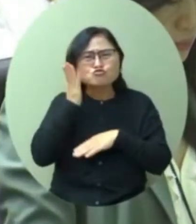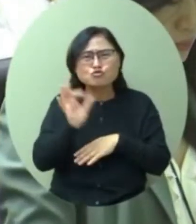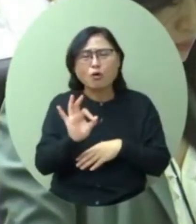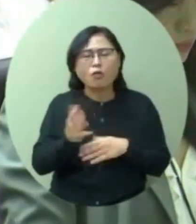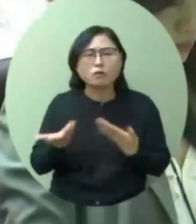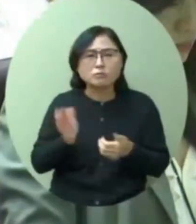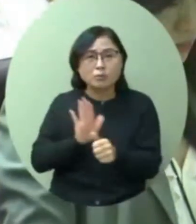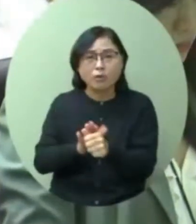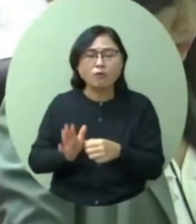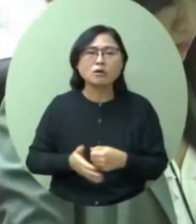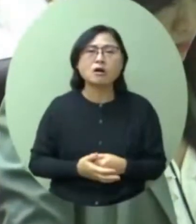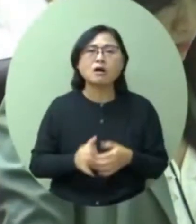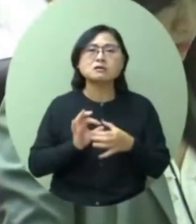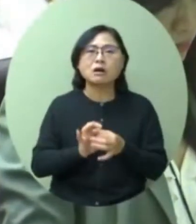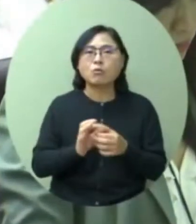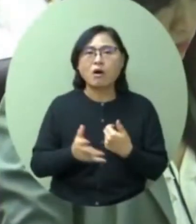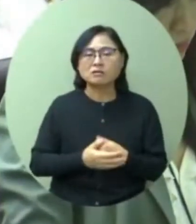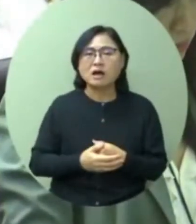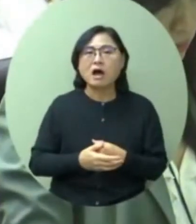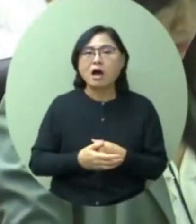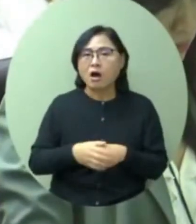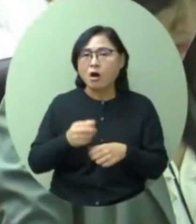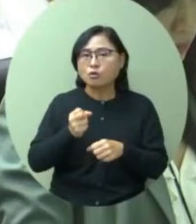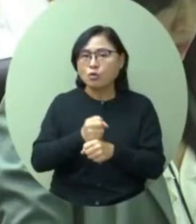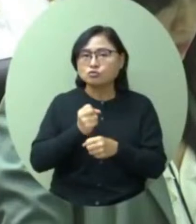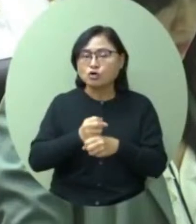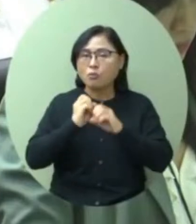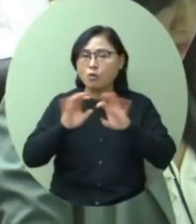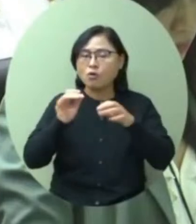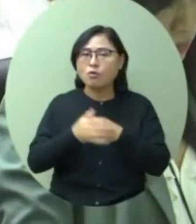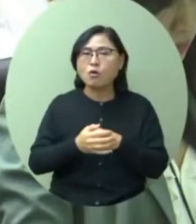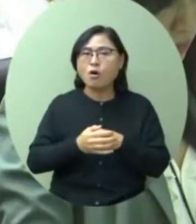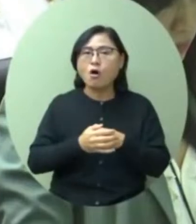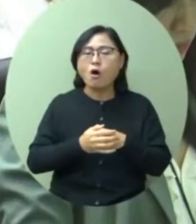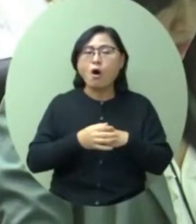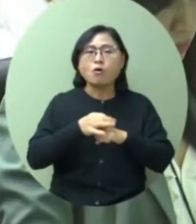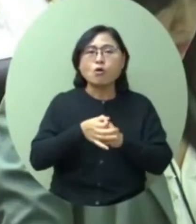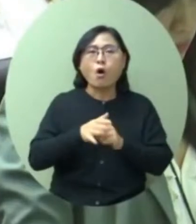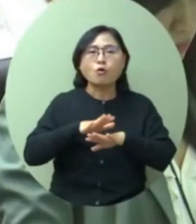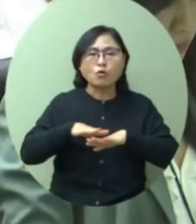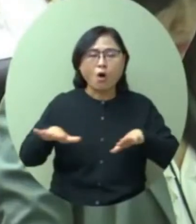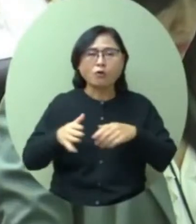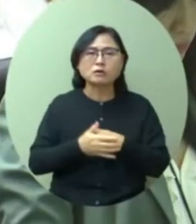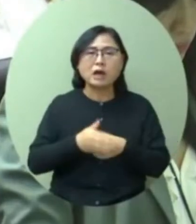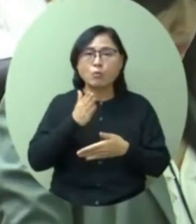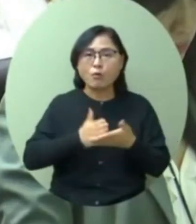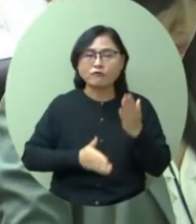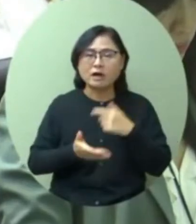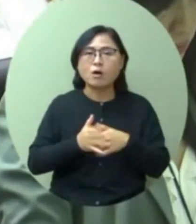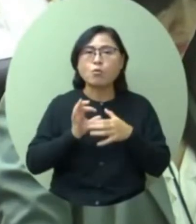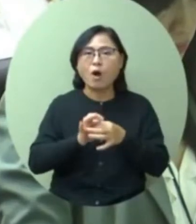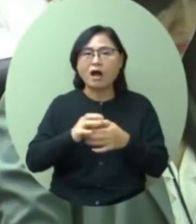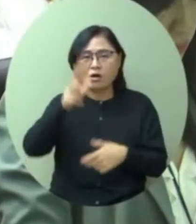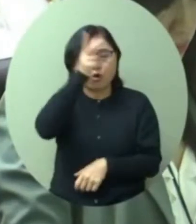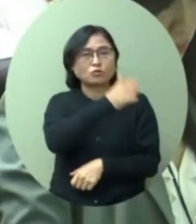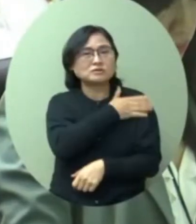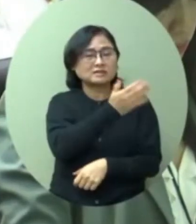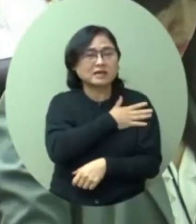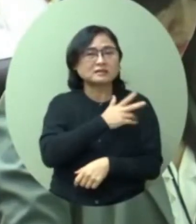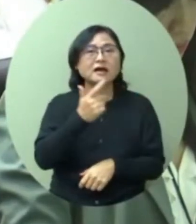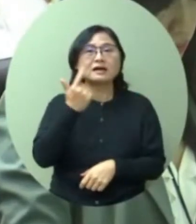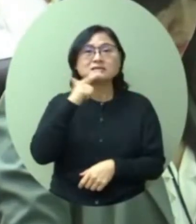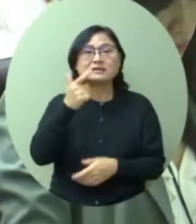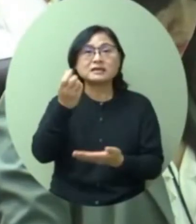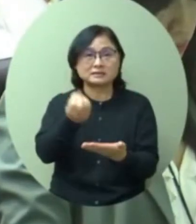security, part of the focus was put on public officers, such as proposing a new set of guidelines for them to abide by